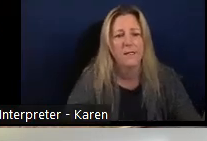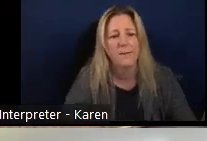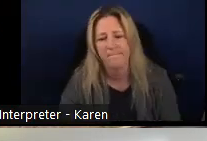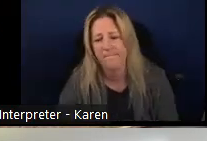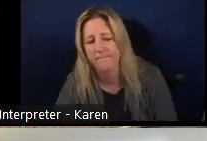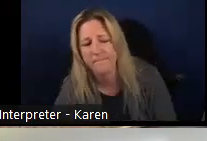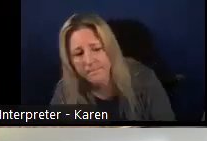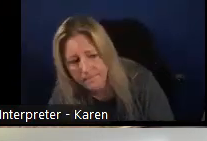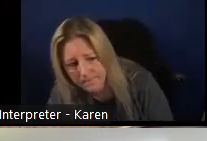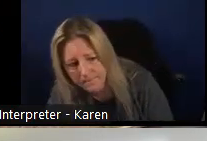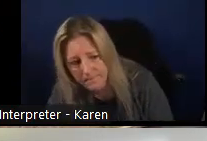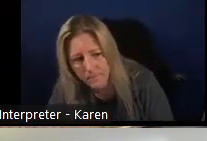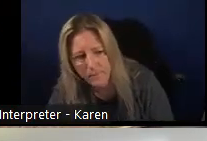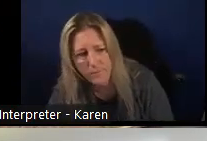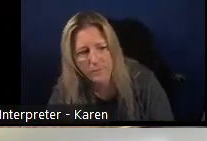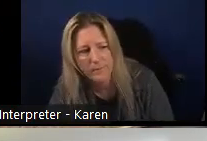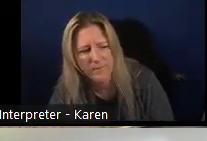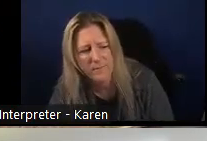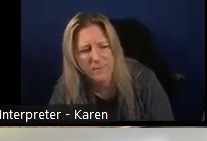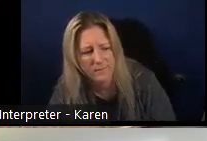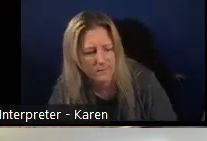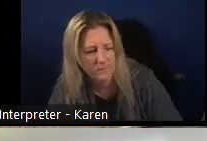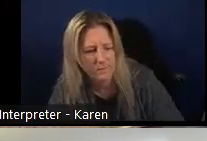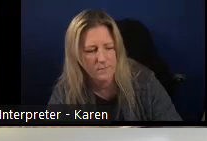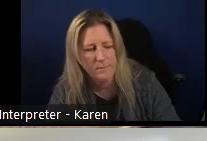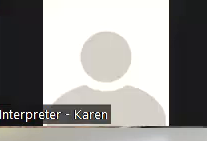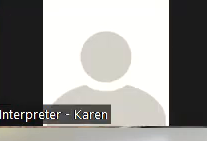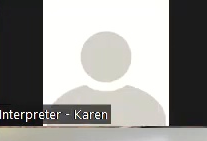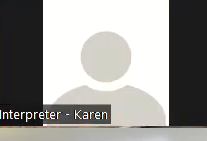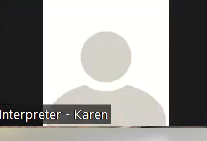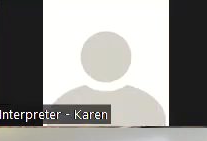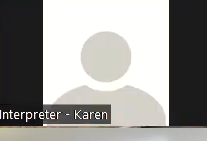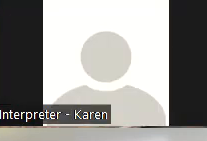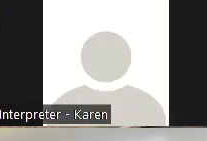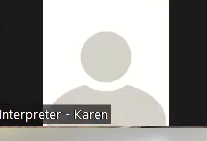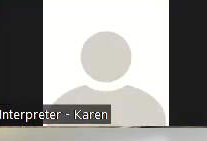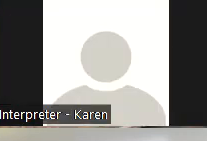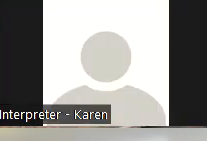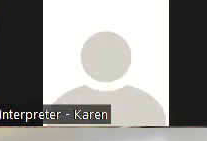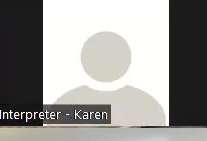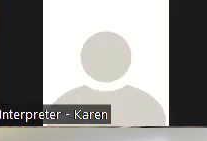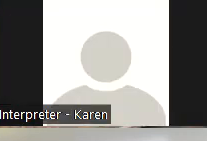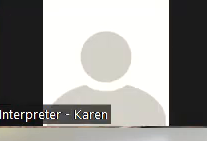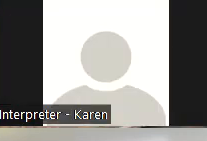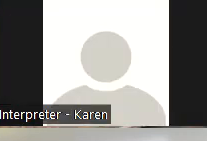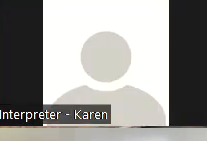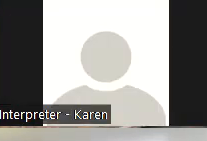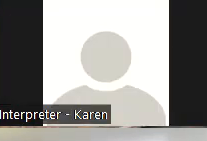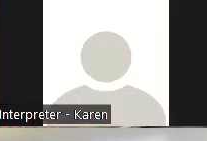is the development of the Clara Brown's Commons by Mile High Ministries in the Cole neighborhood. Through Host, Denver provided